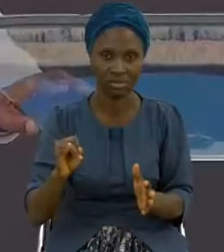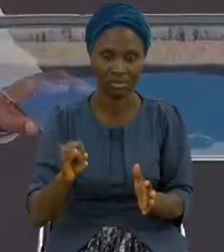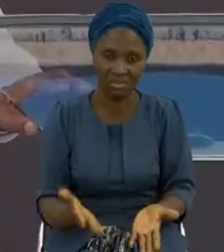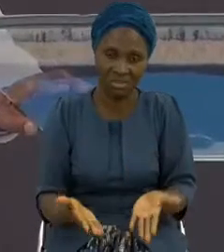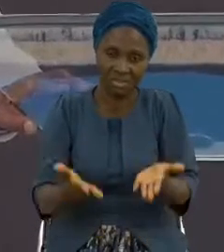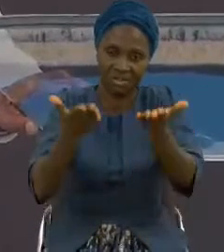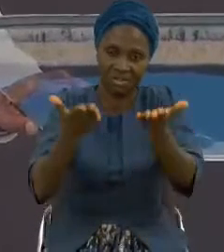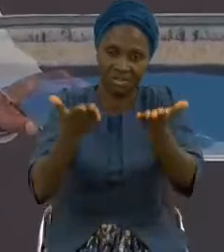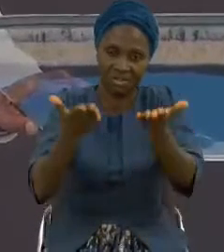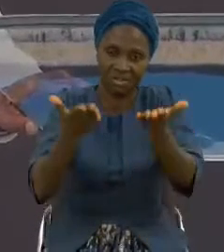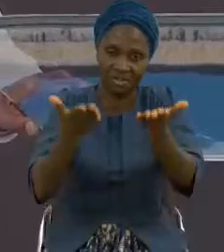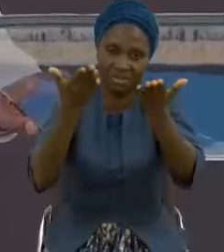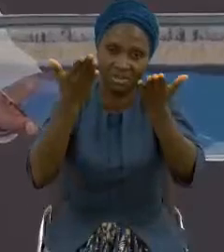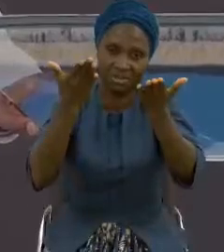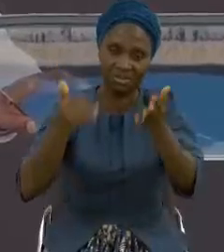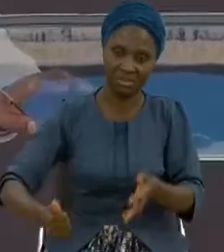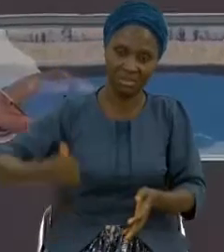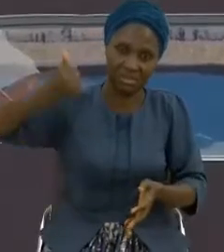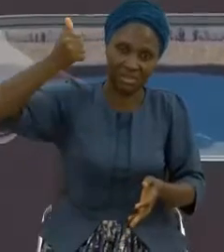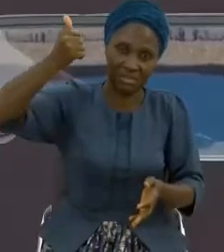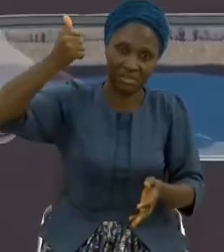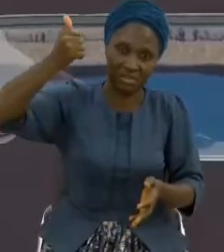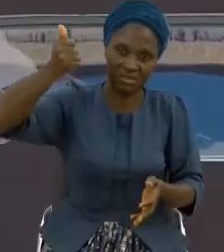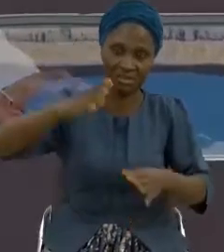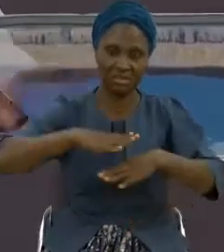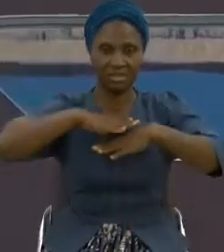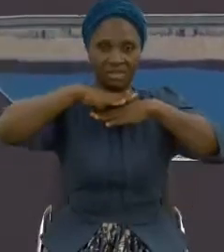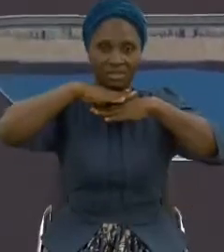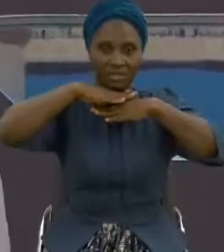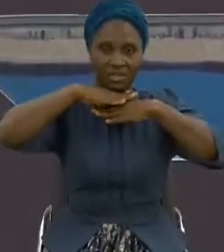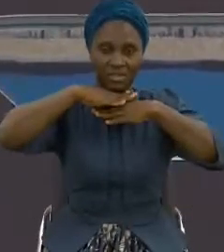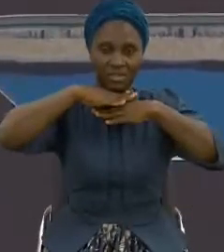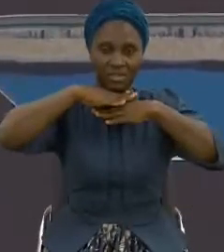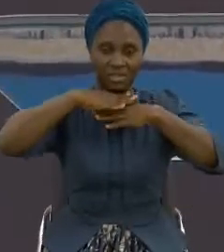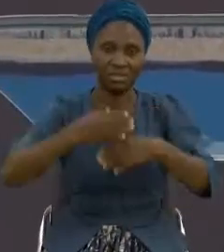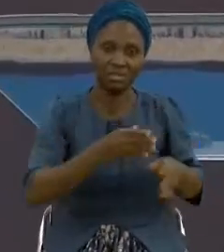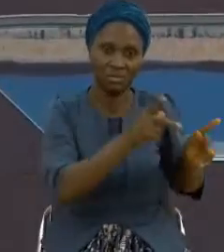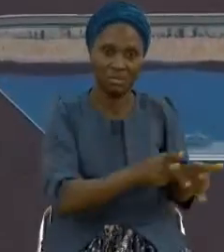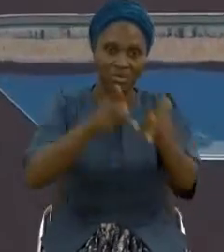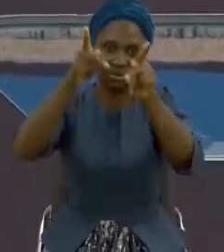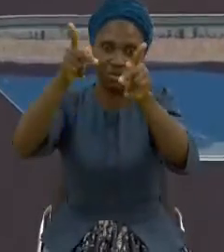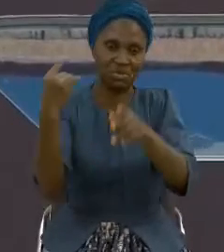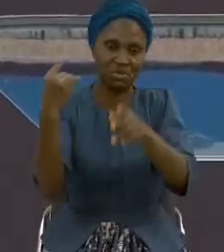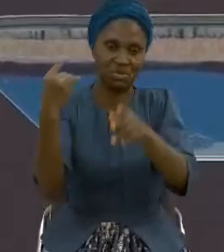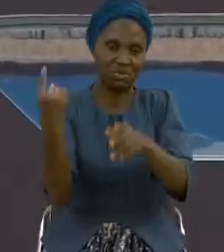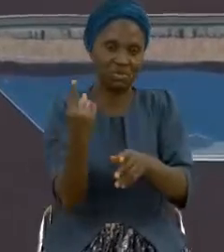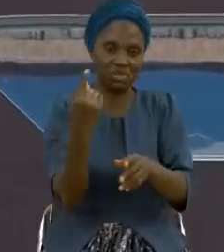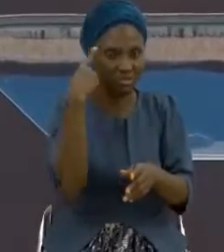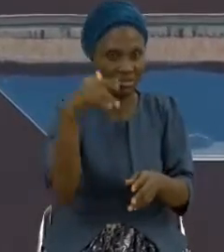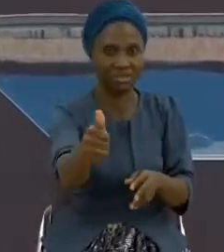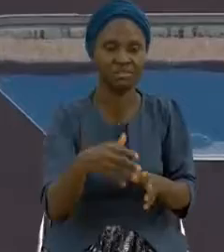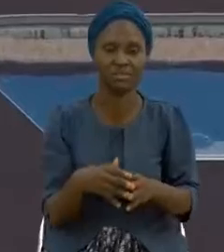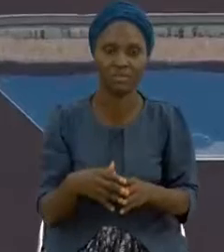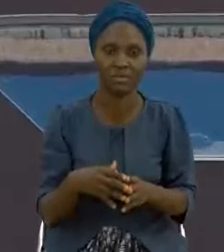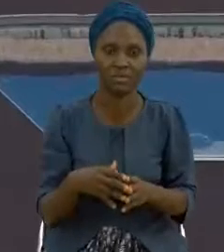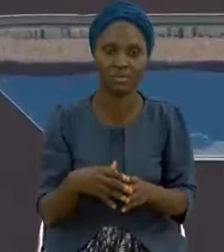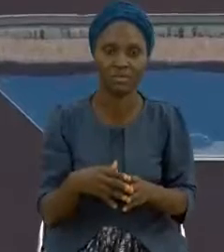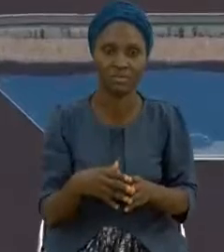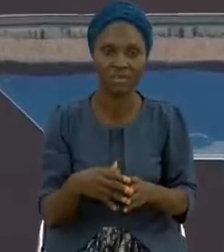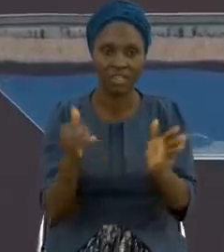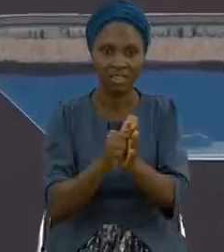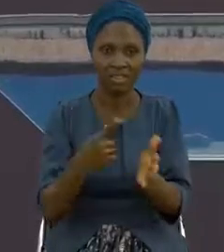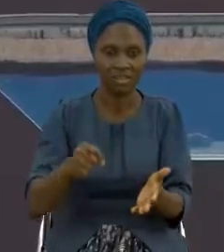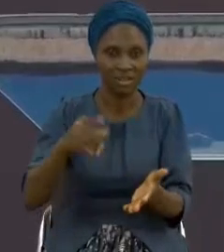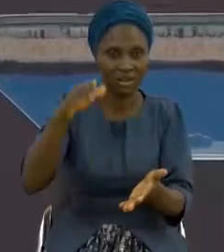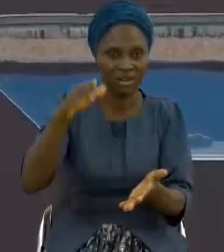satisfaction, promotion only for yourself. That the husband is not seeking greatness at